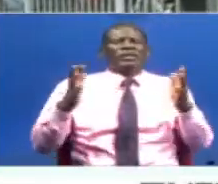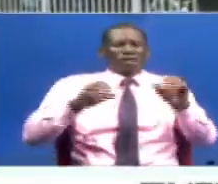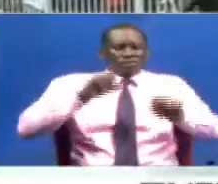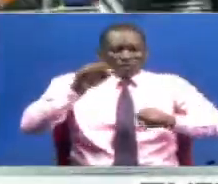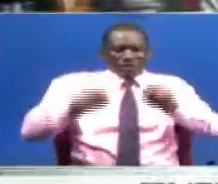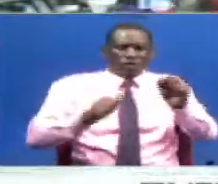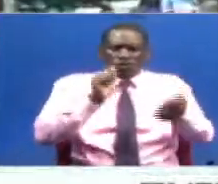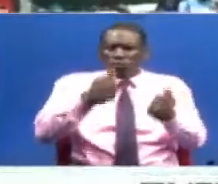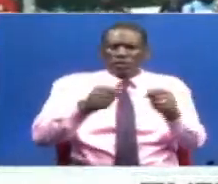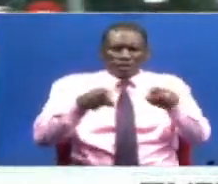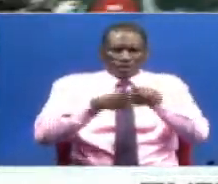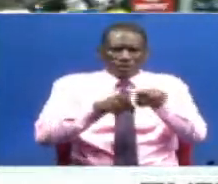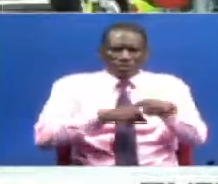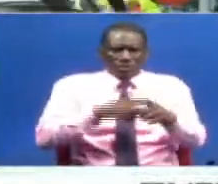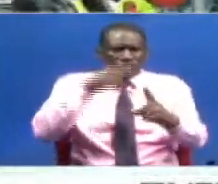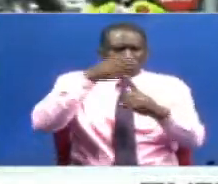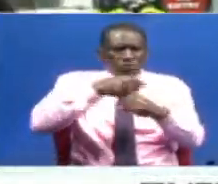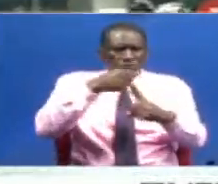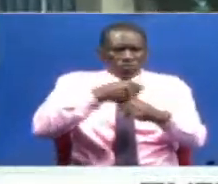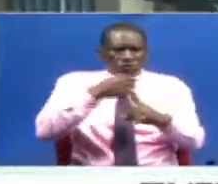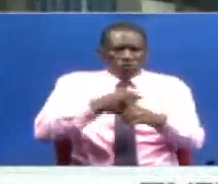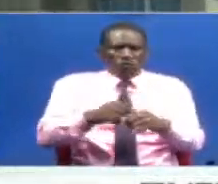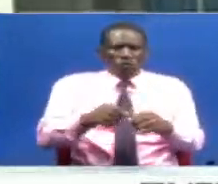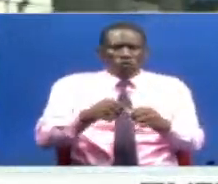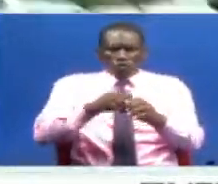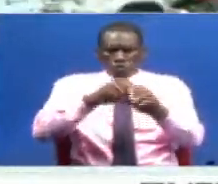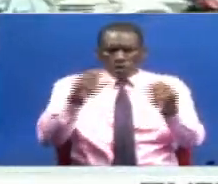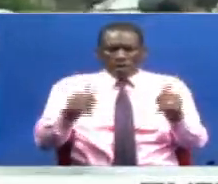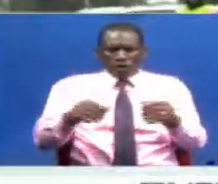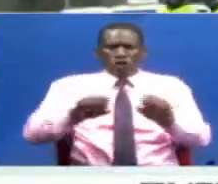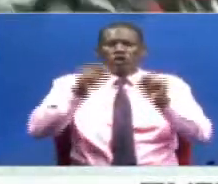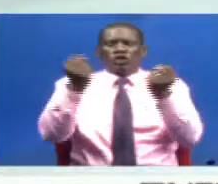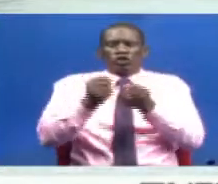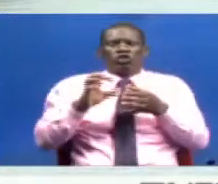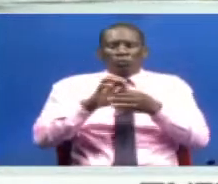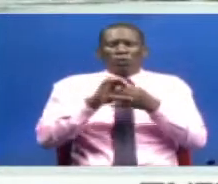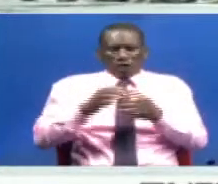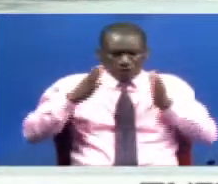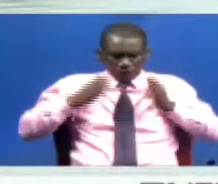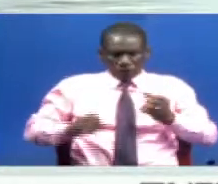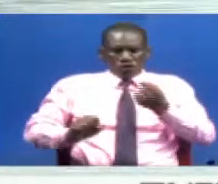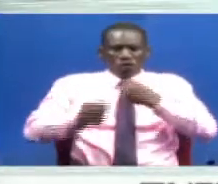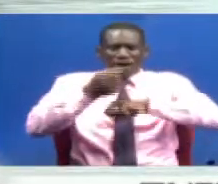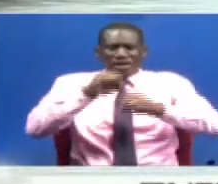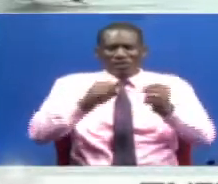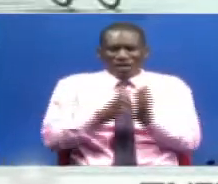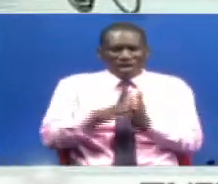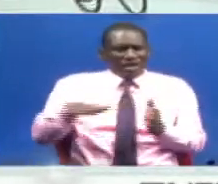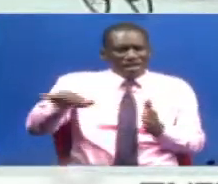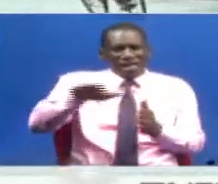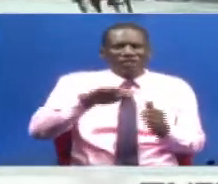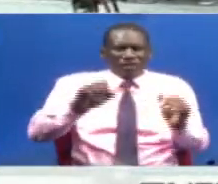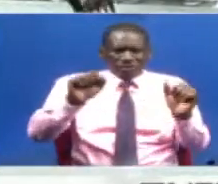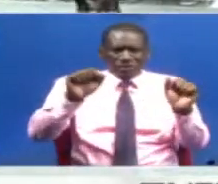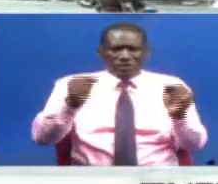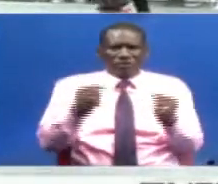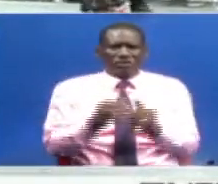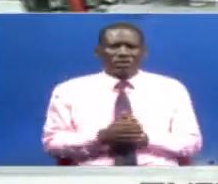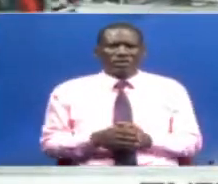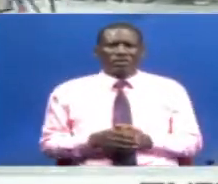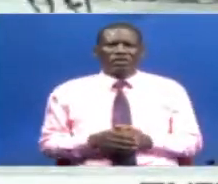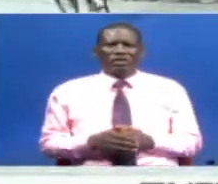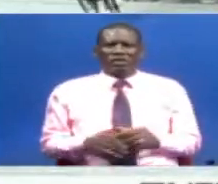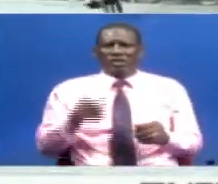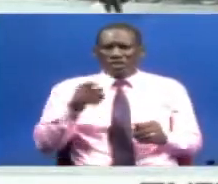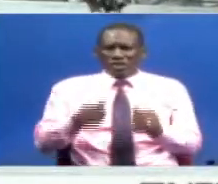and at the same time advocating for wellness, social bonding, physical activity, and environmental conservation. The